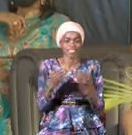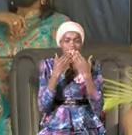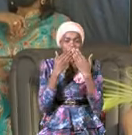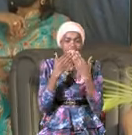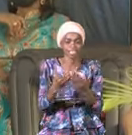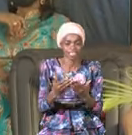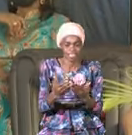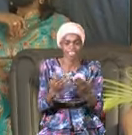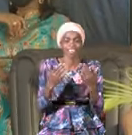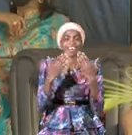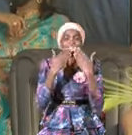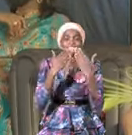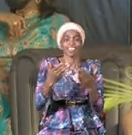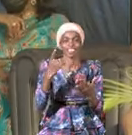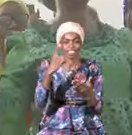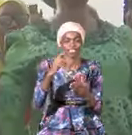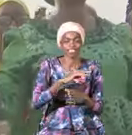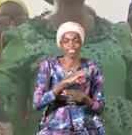that?